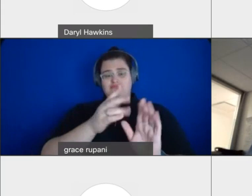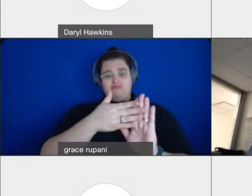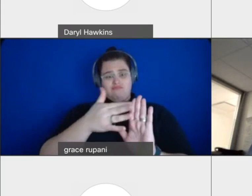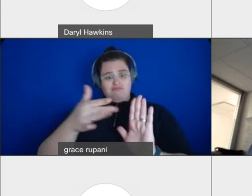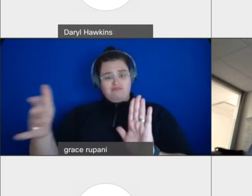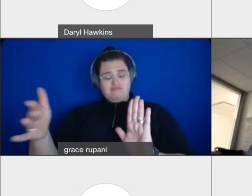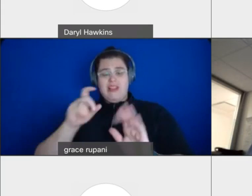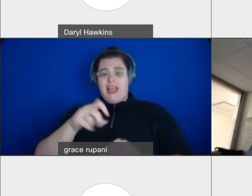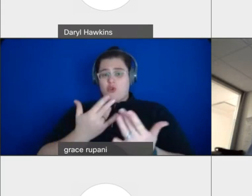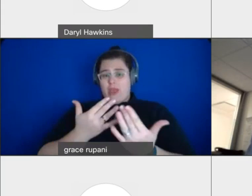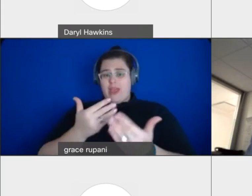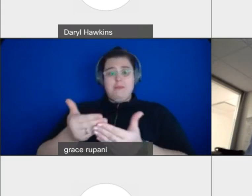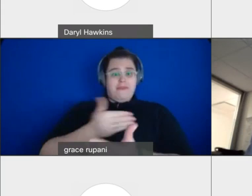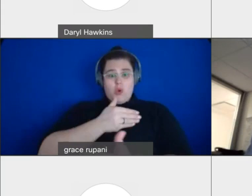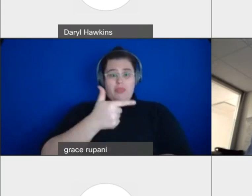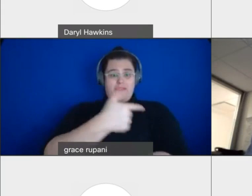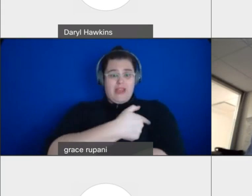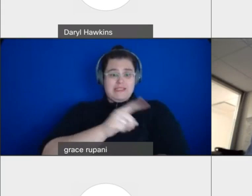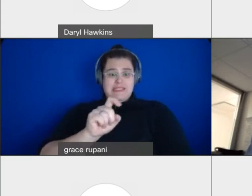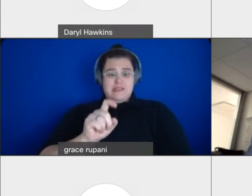getting a vaccine?